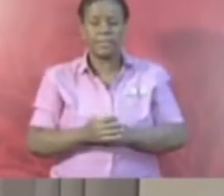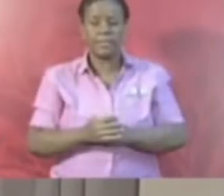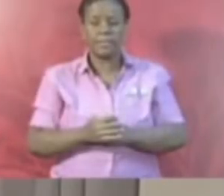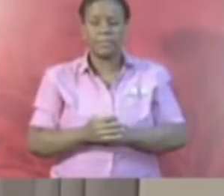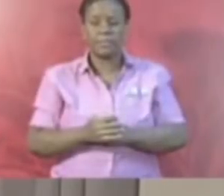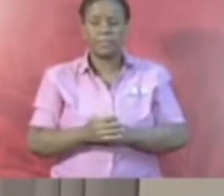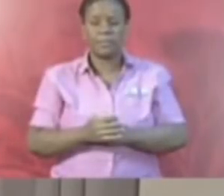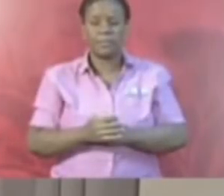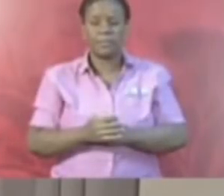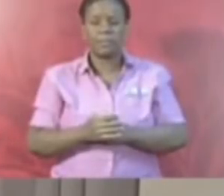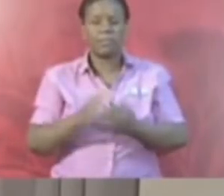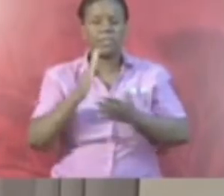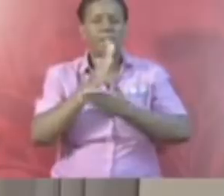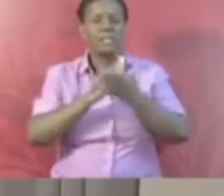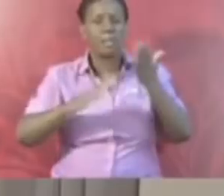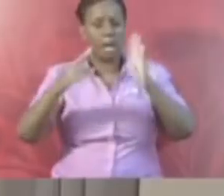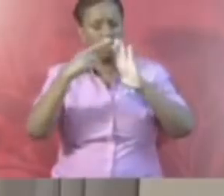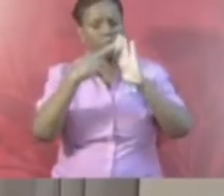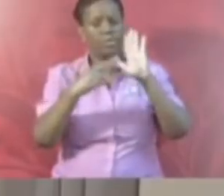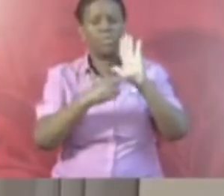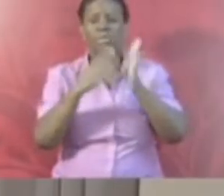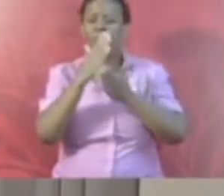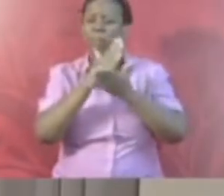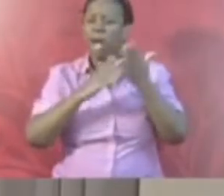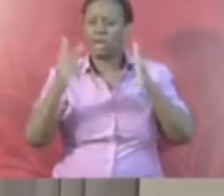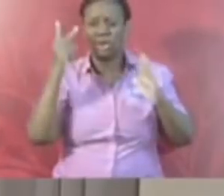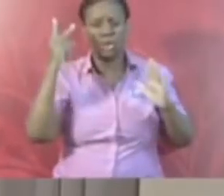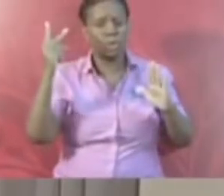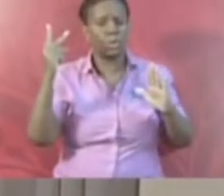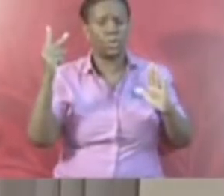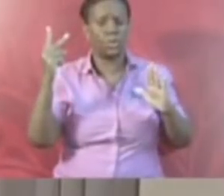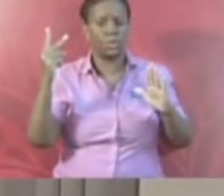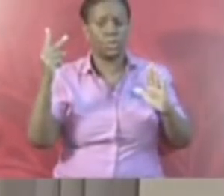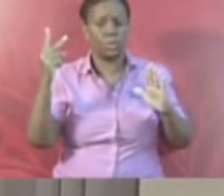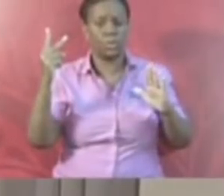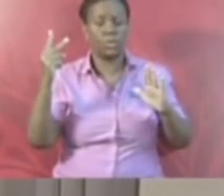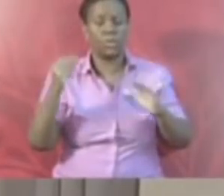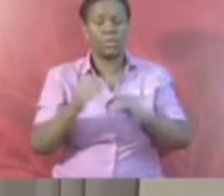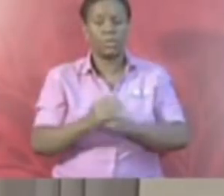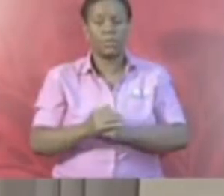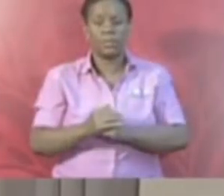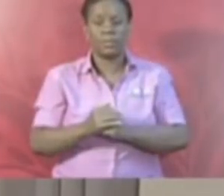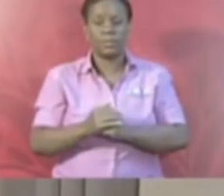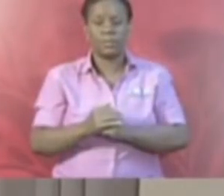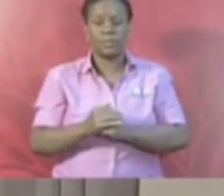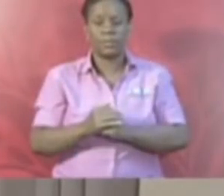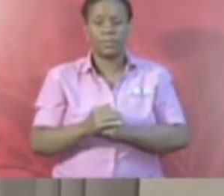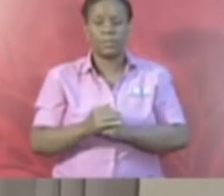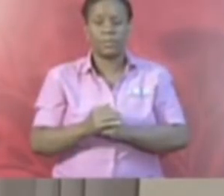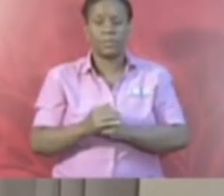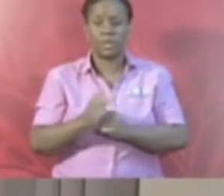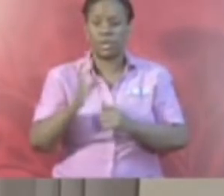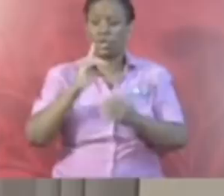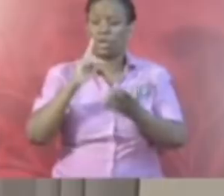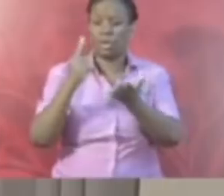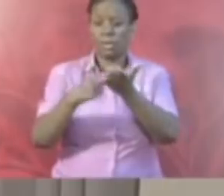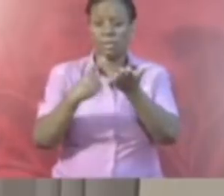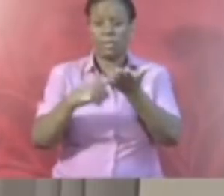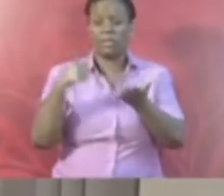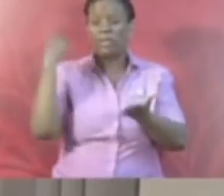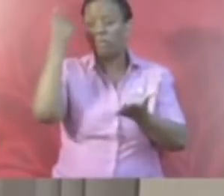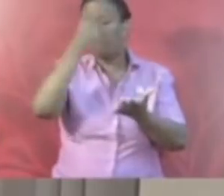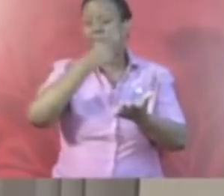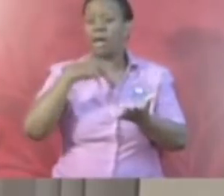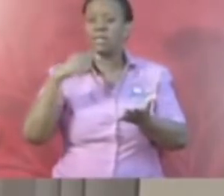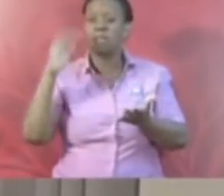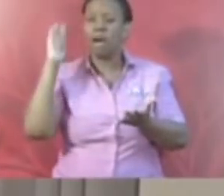the regulations, section 2, in these regulations, face covering means a covering